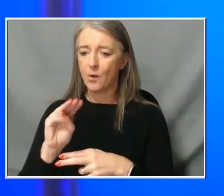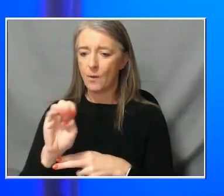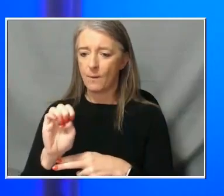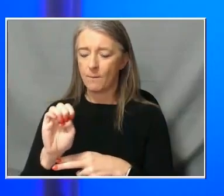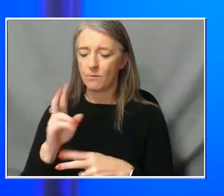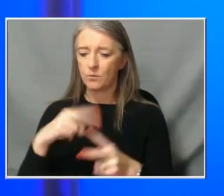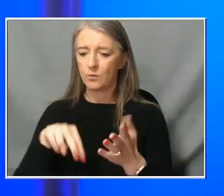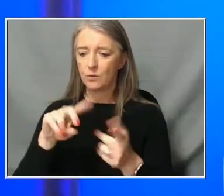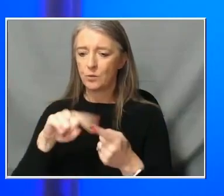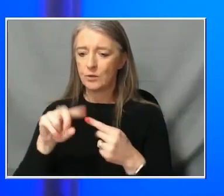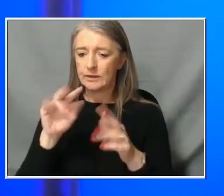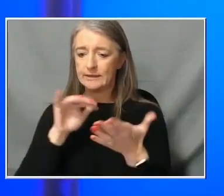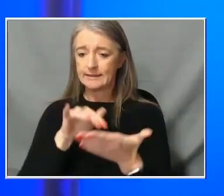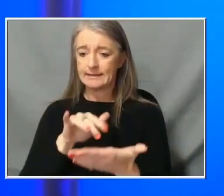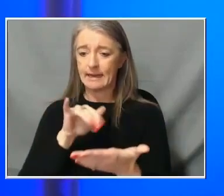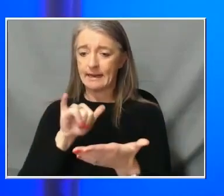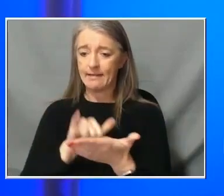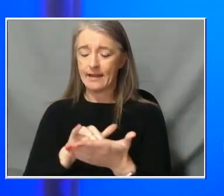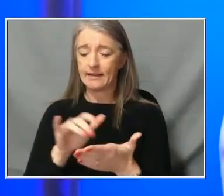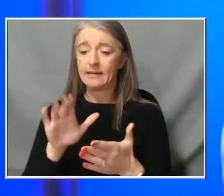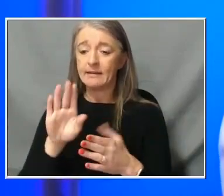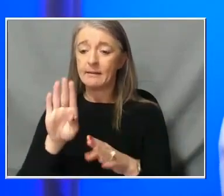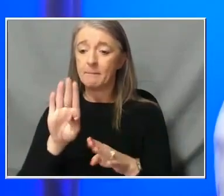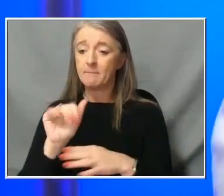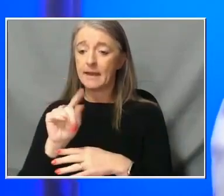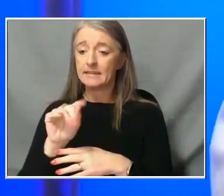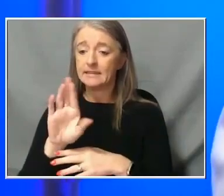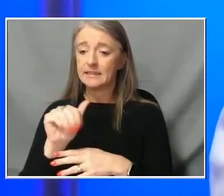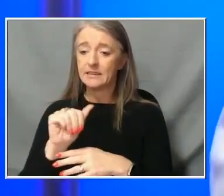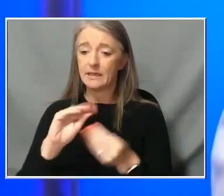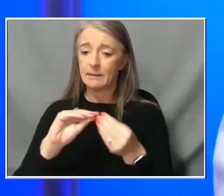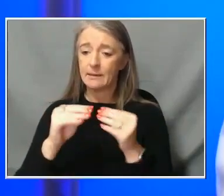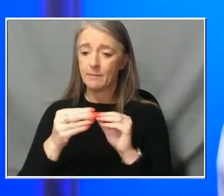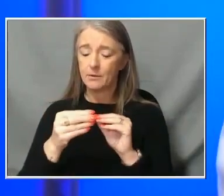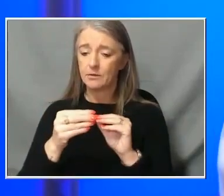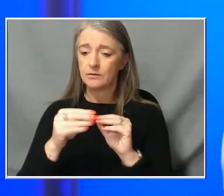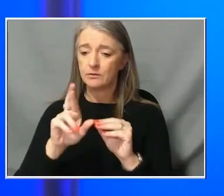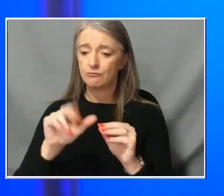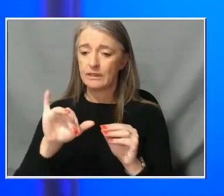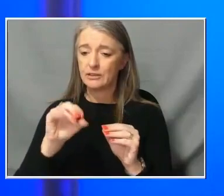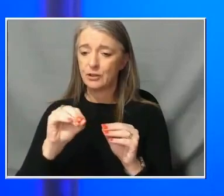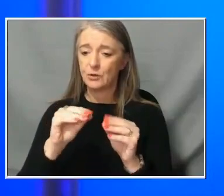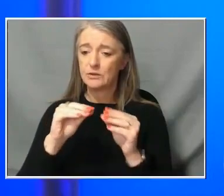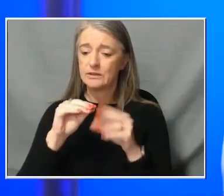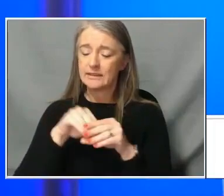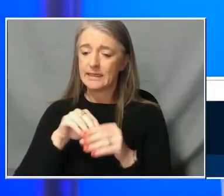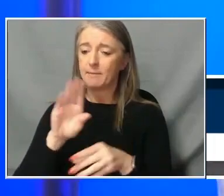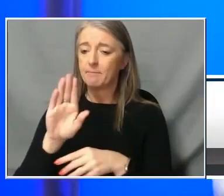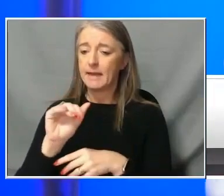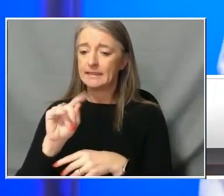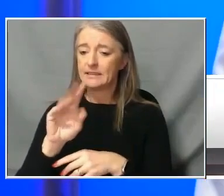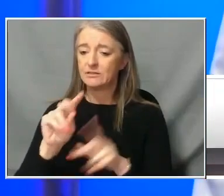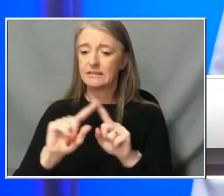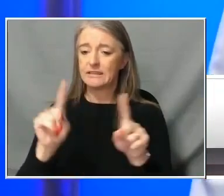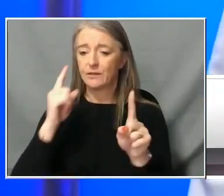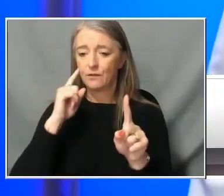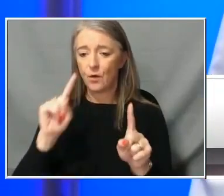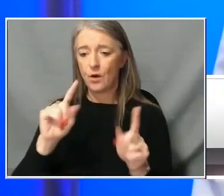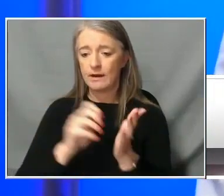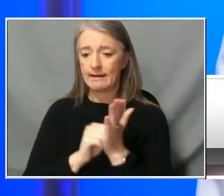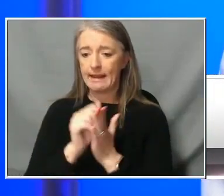microbiome of patients who have cancer, the bacteria numbers and the ratios of those bacteria are different for cancer patients than they are